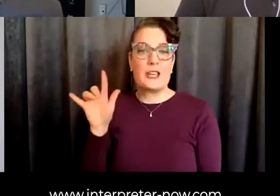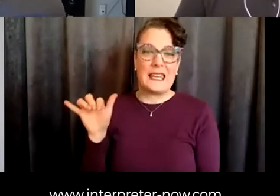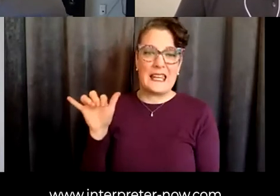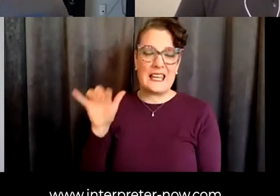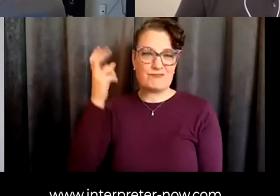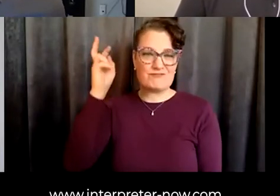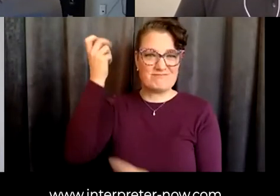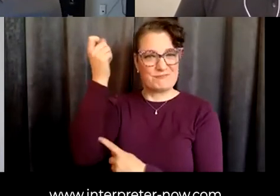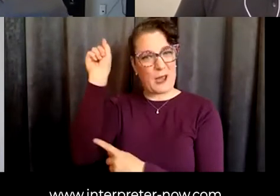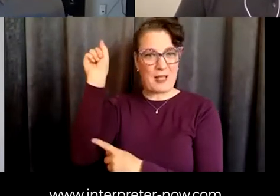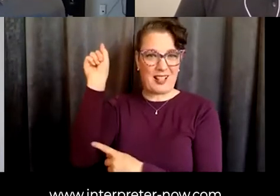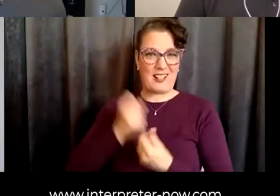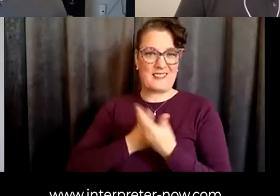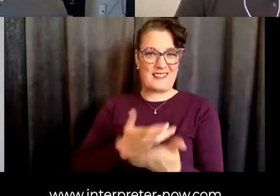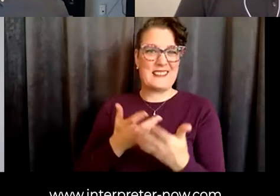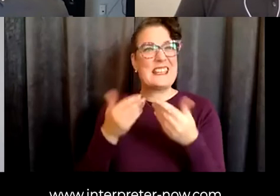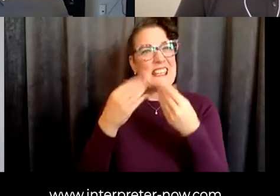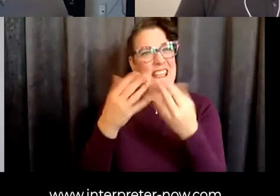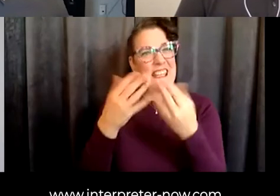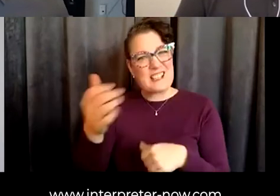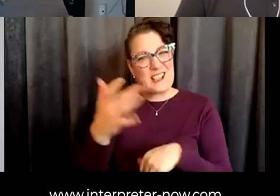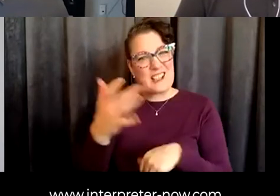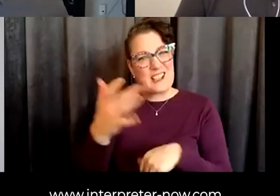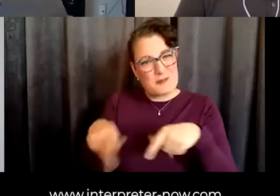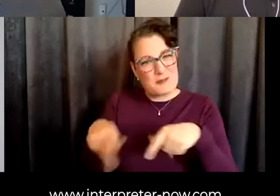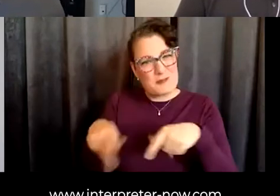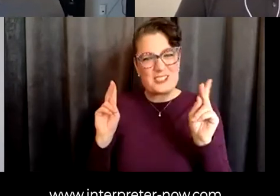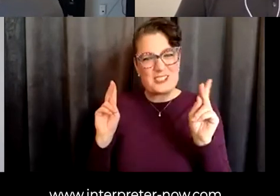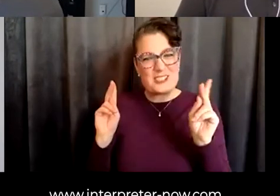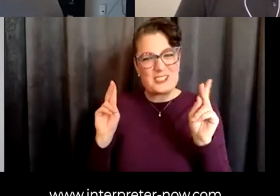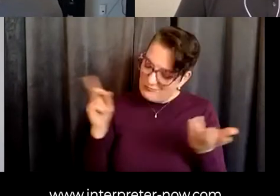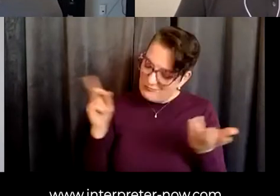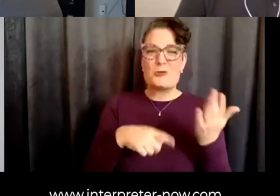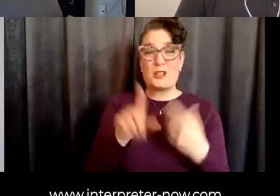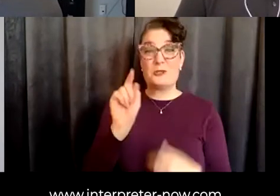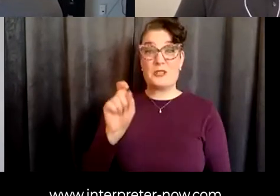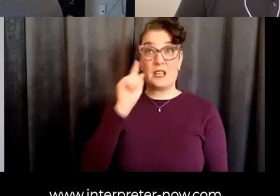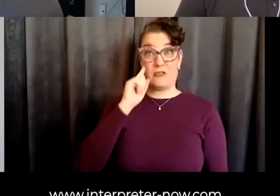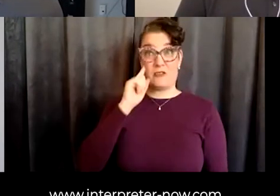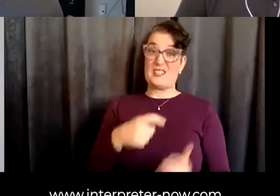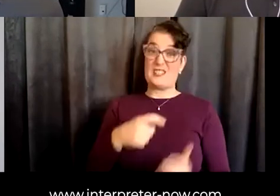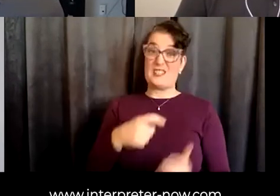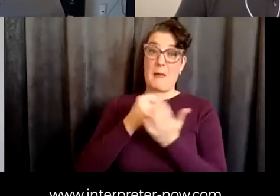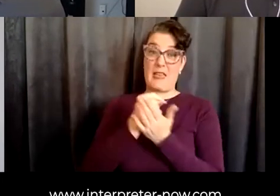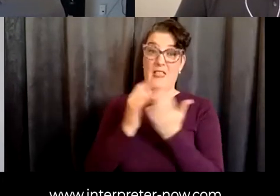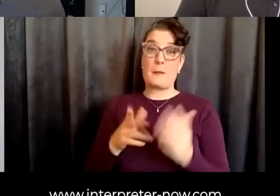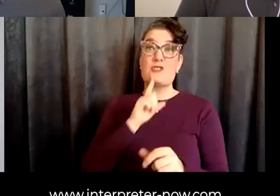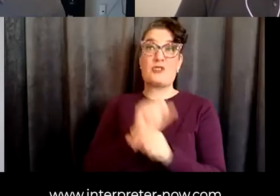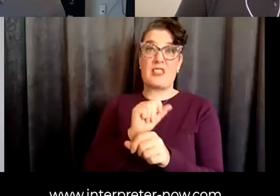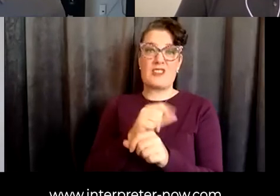thing about playing hooky. Give yourself that space to do what you need. For me, it took for my therapist to literally put me on